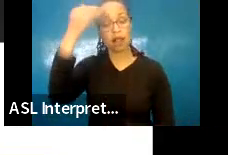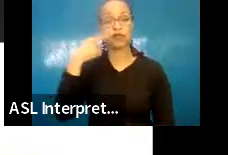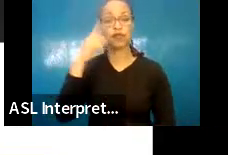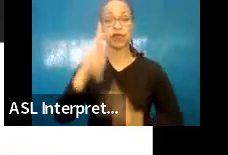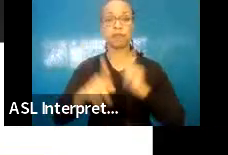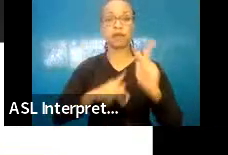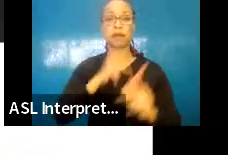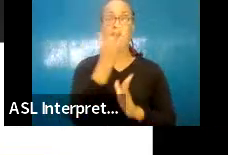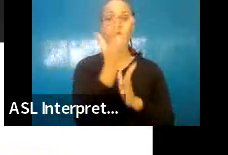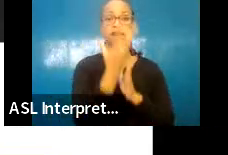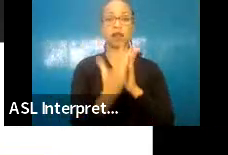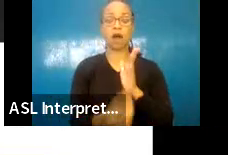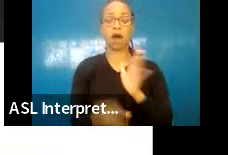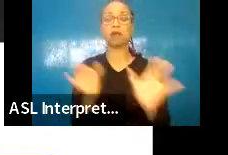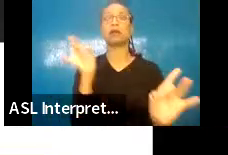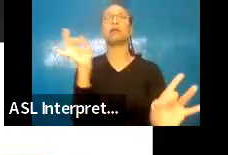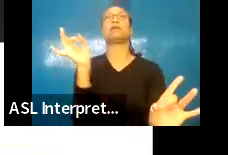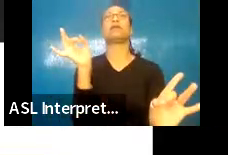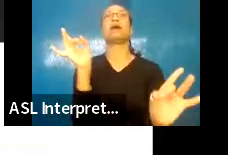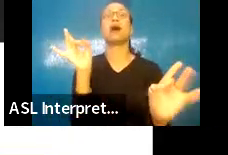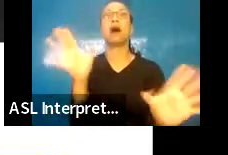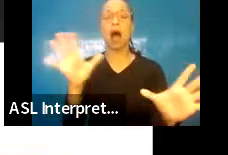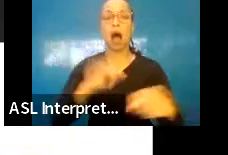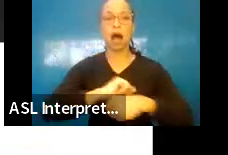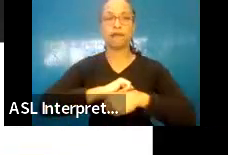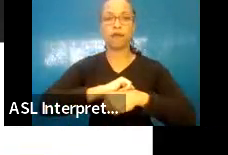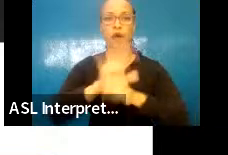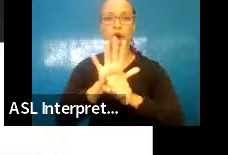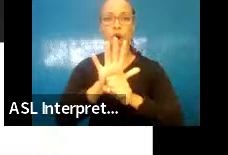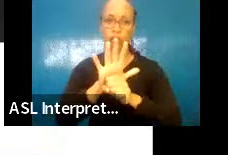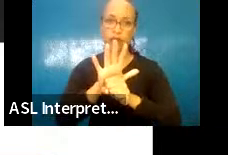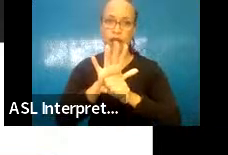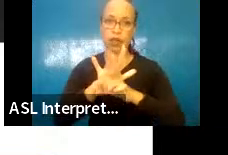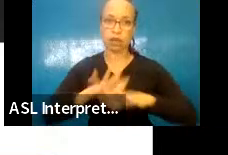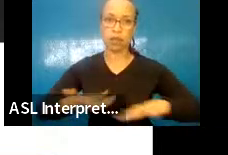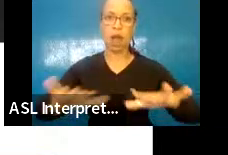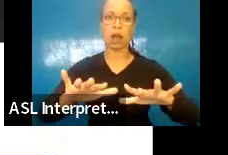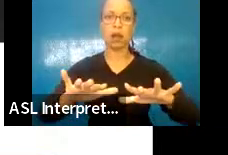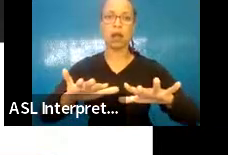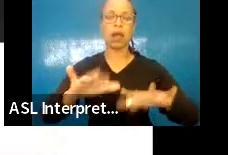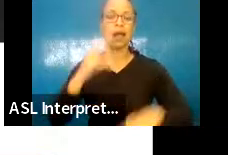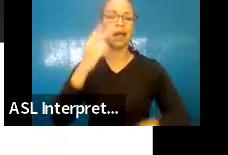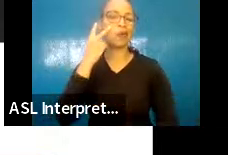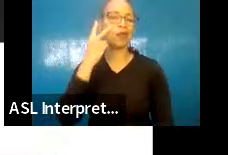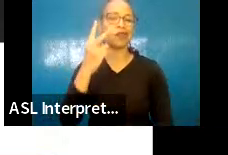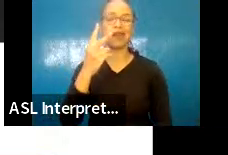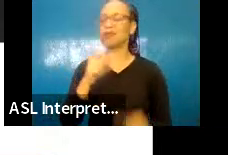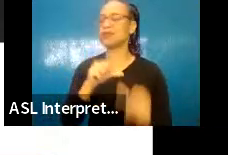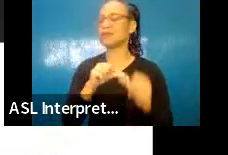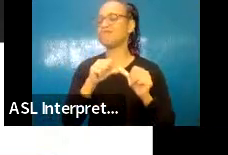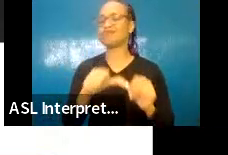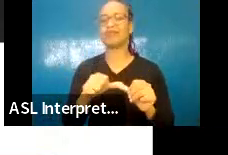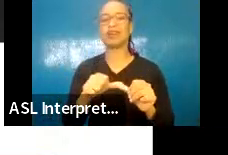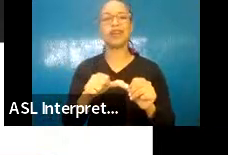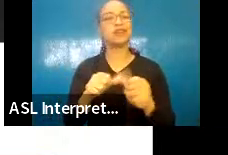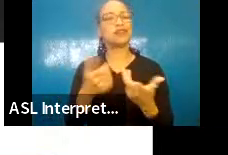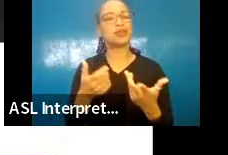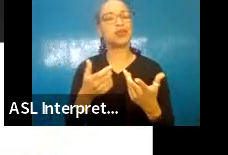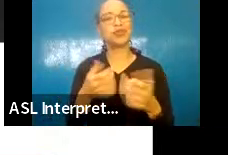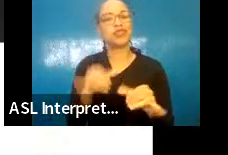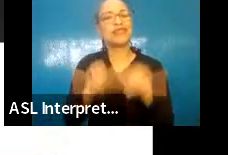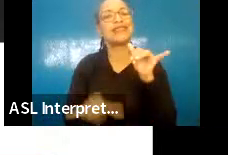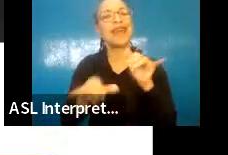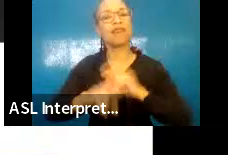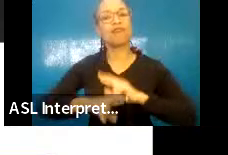we've lost to this dreadful pandemic as we continue to stay in a state of readiness and get ready for the next phase of all of